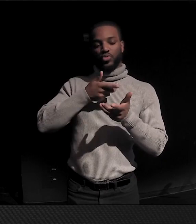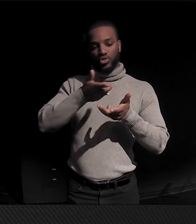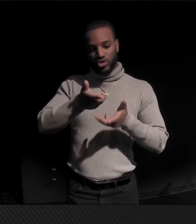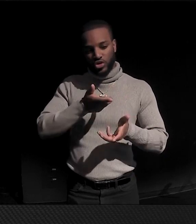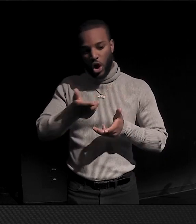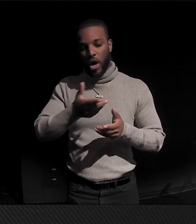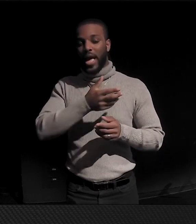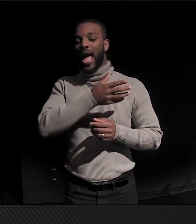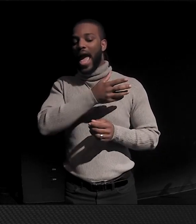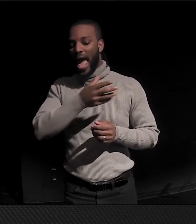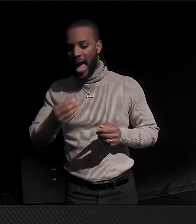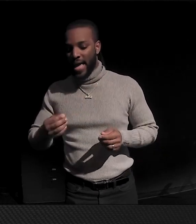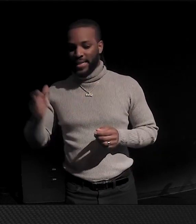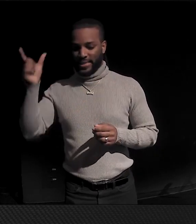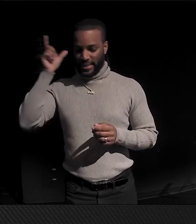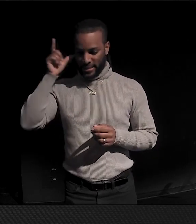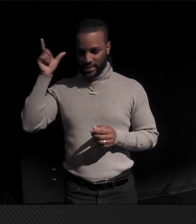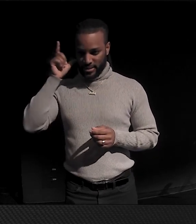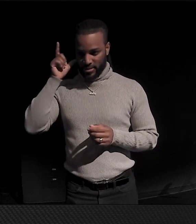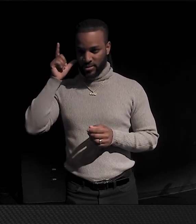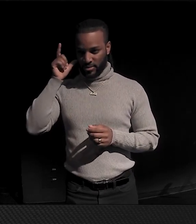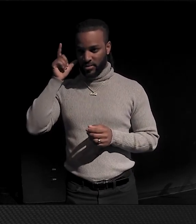and listen.